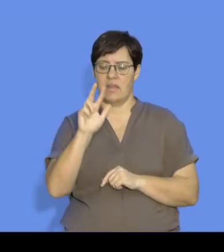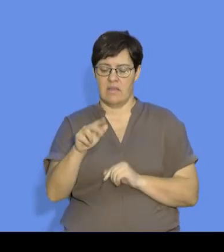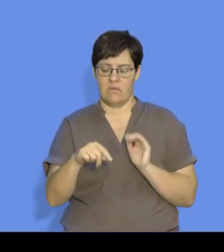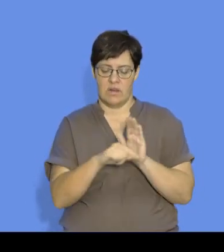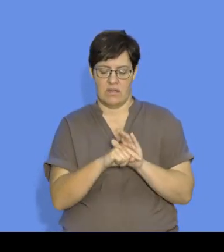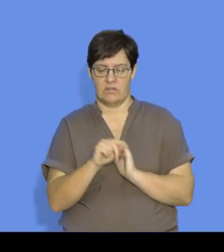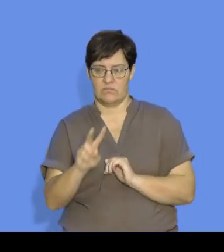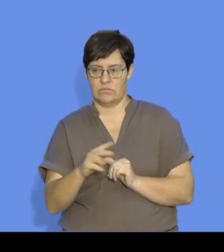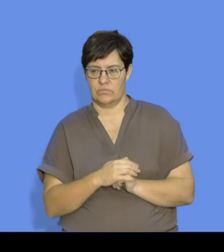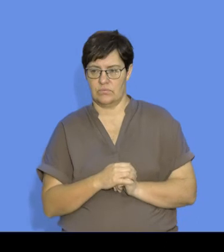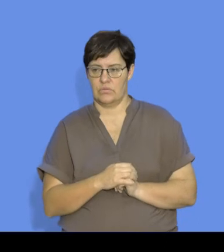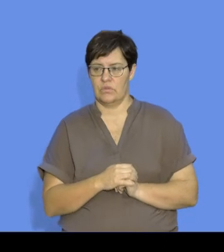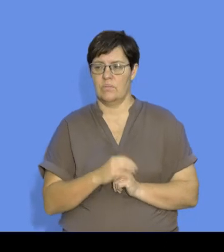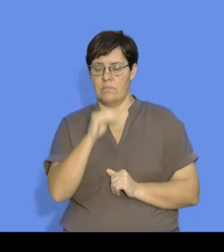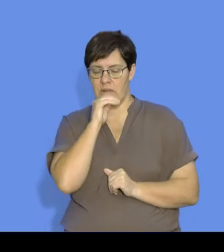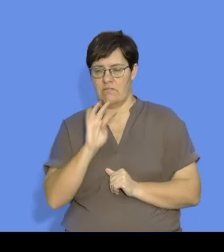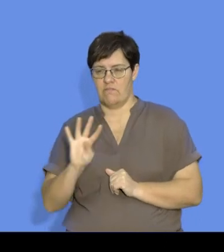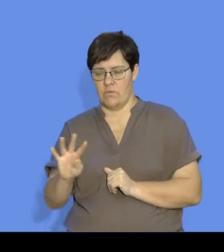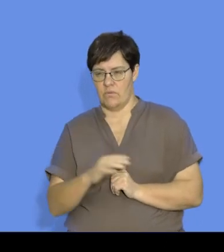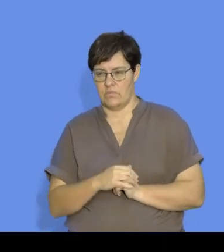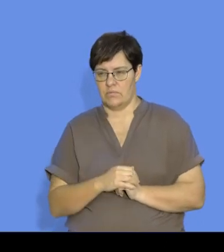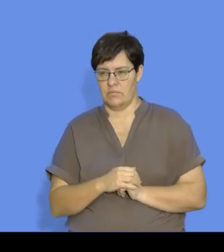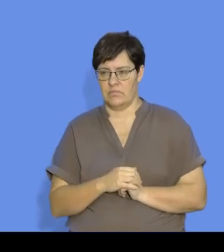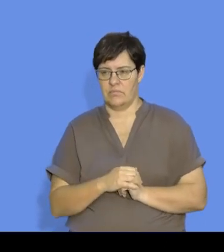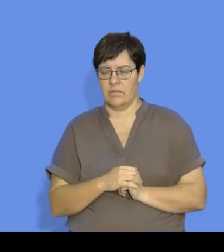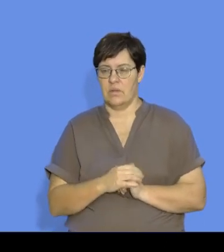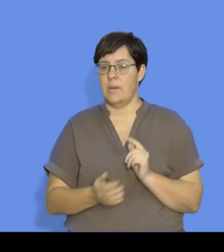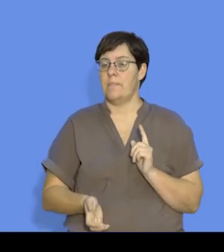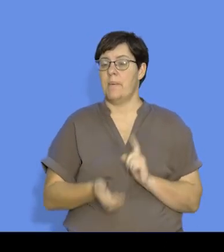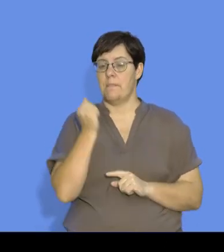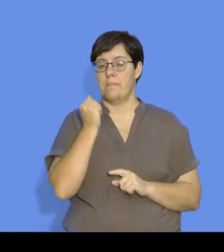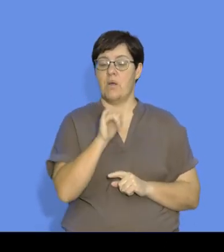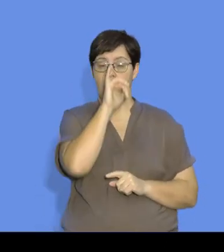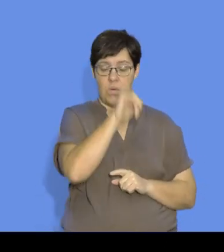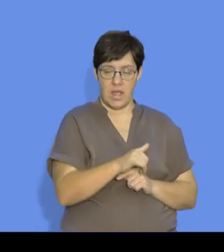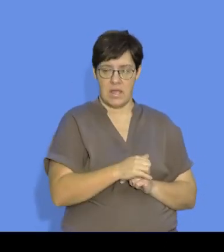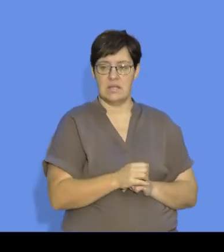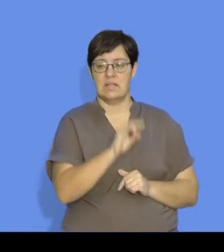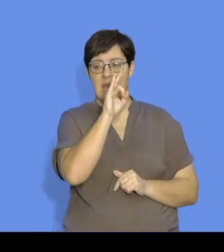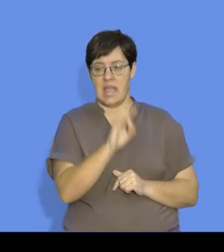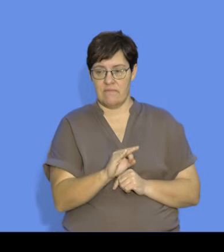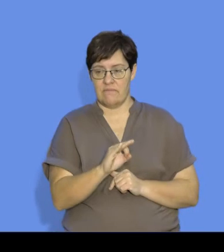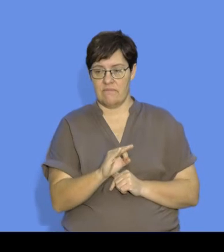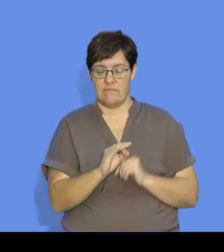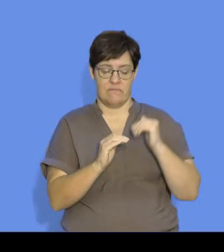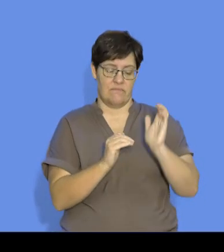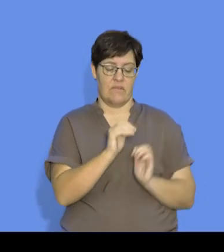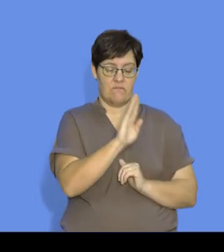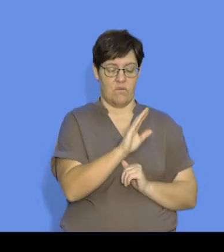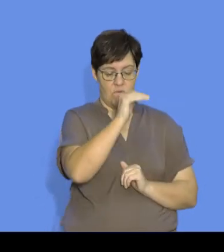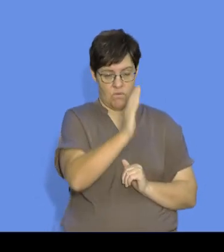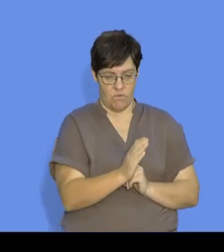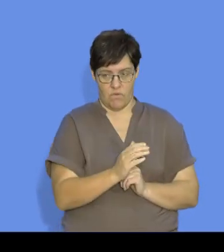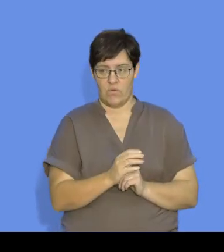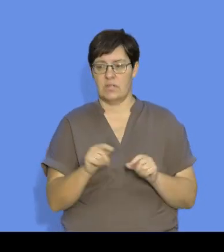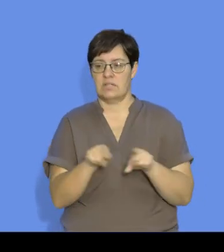over negative 2, and that's 4, right? And then to find the y, it will be f into 4,